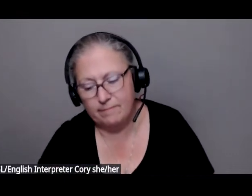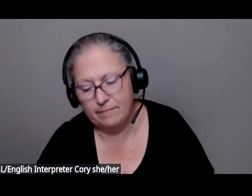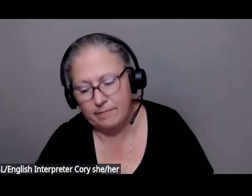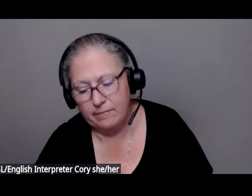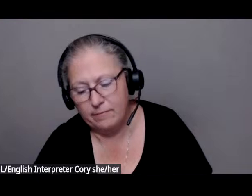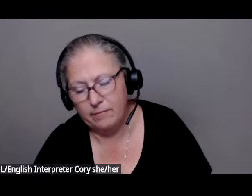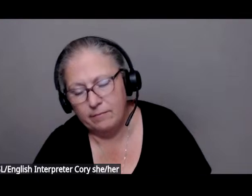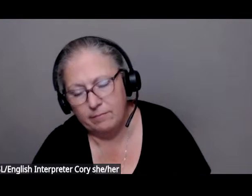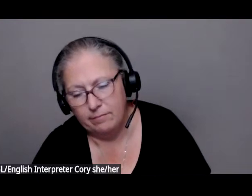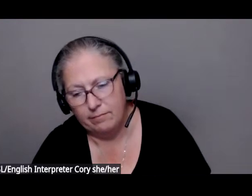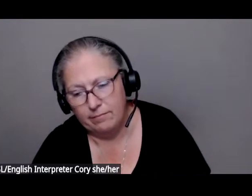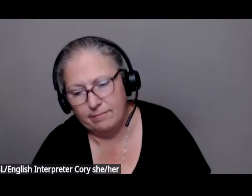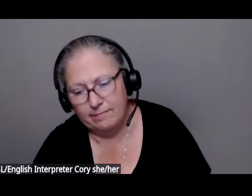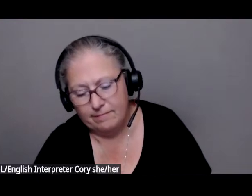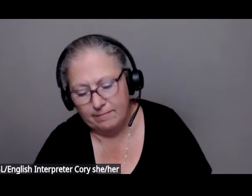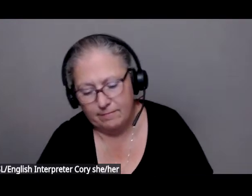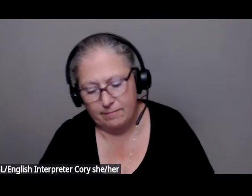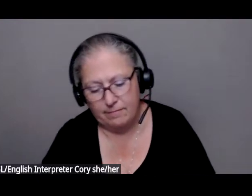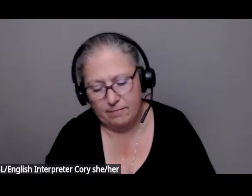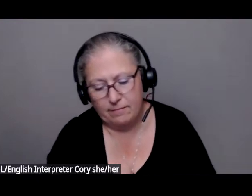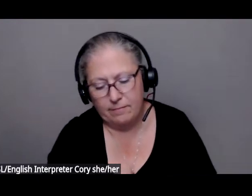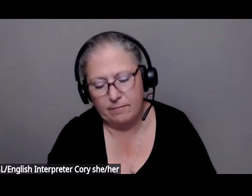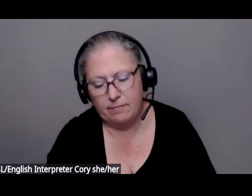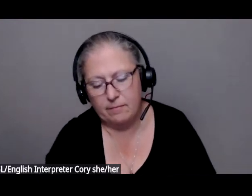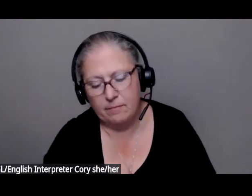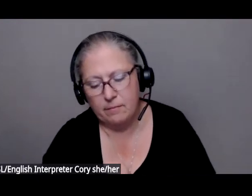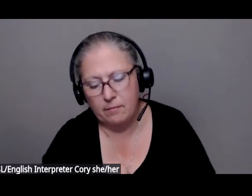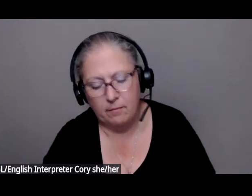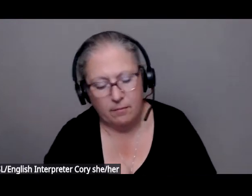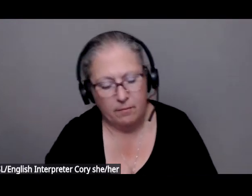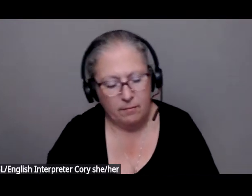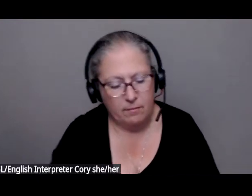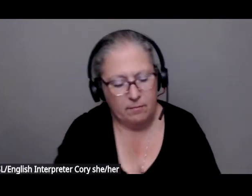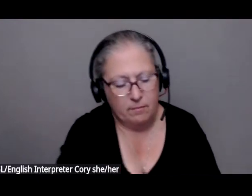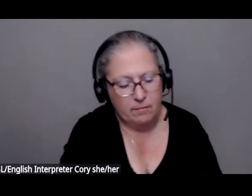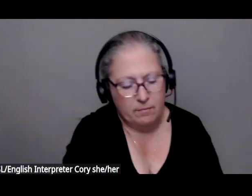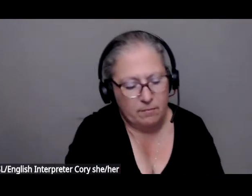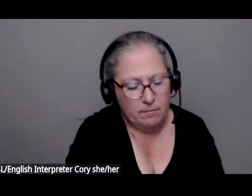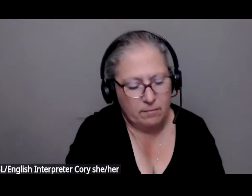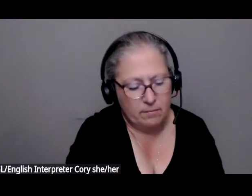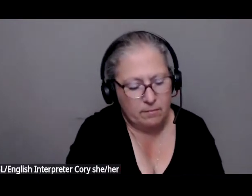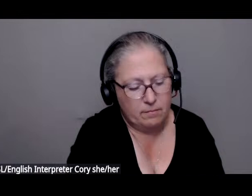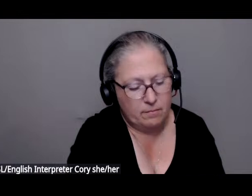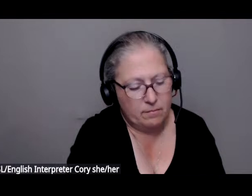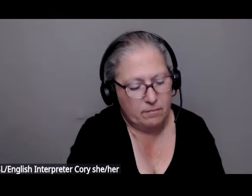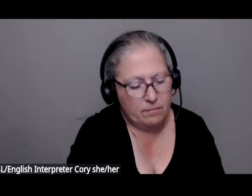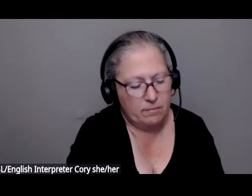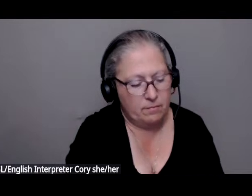I'm going back to.